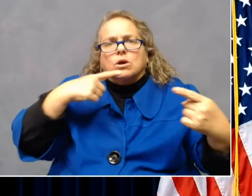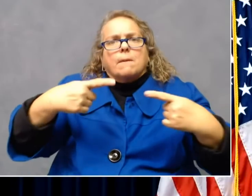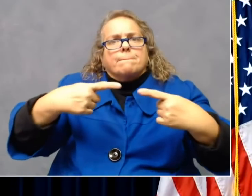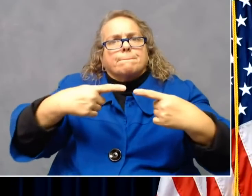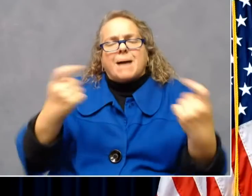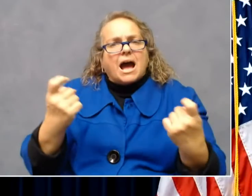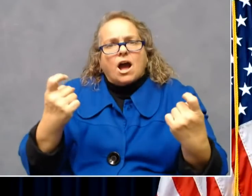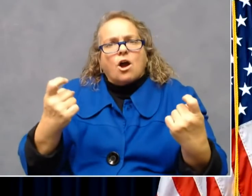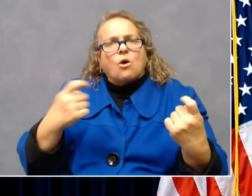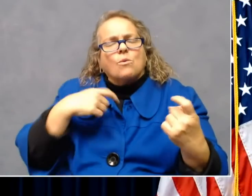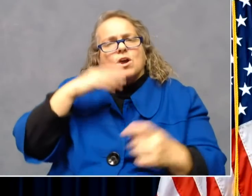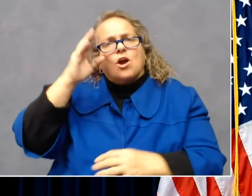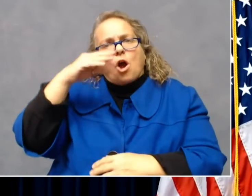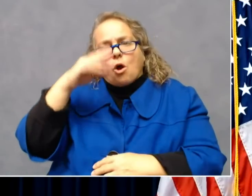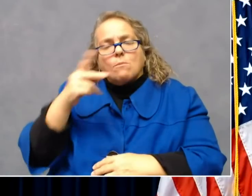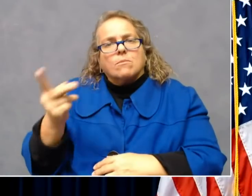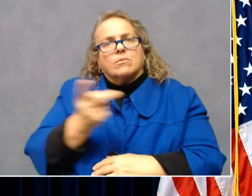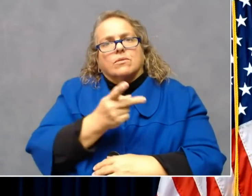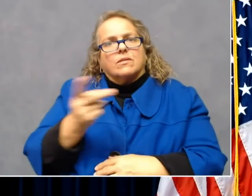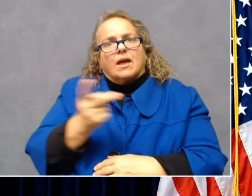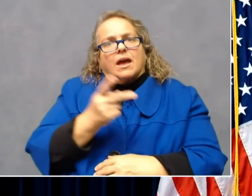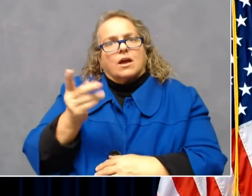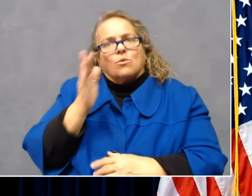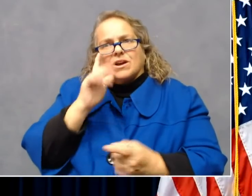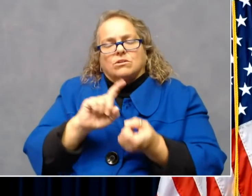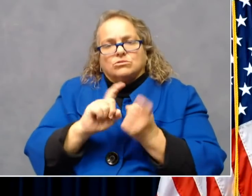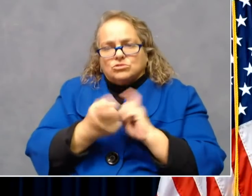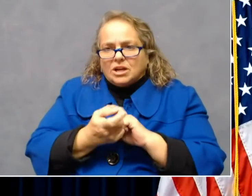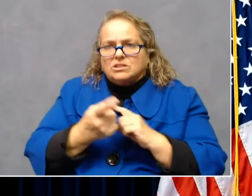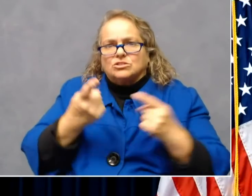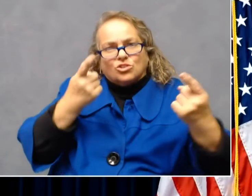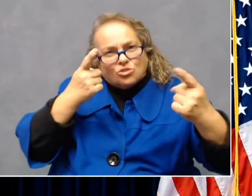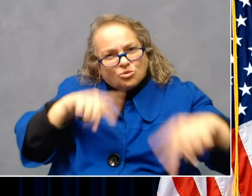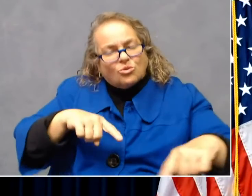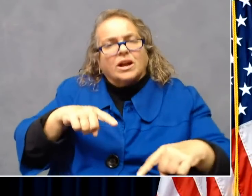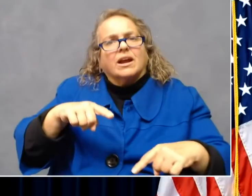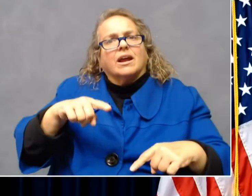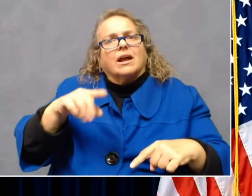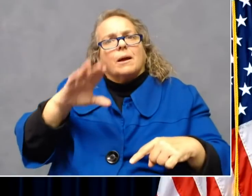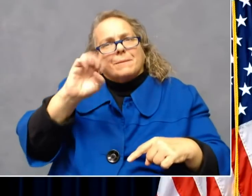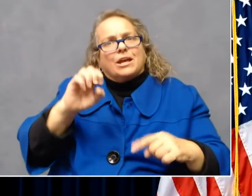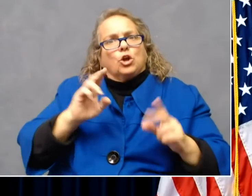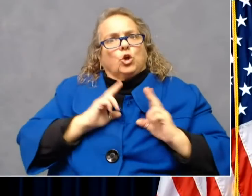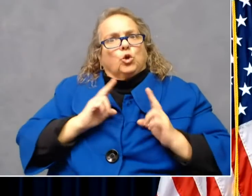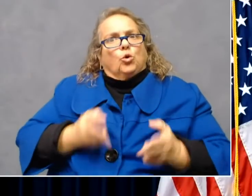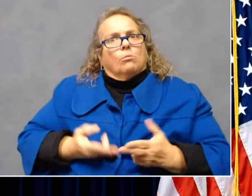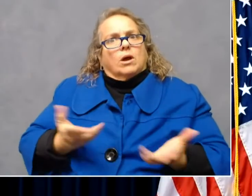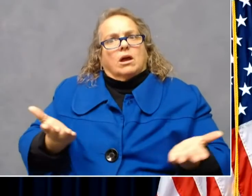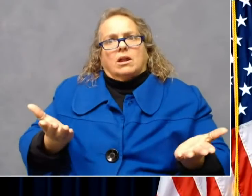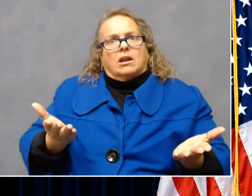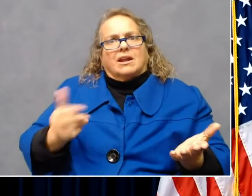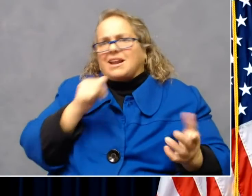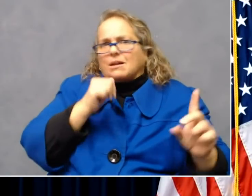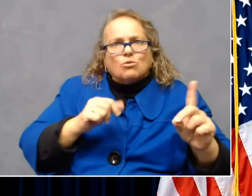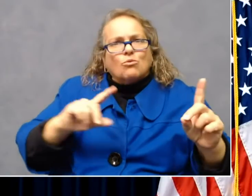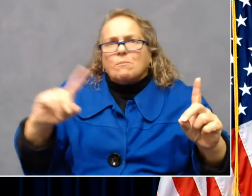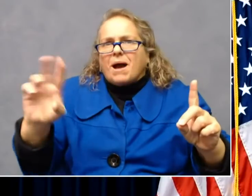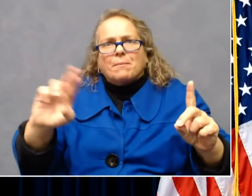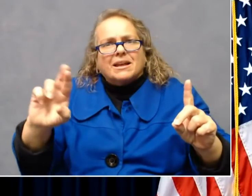start being human beings before Democrats and Republicans and get this thing done. Today's hard.